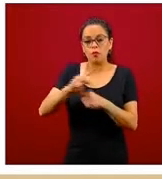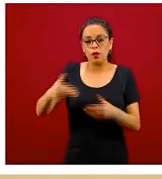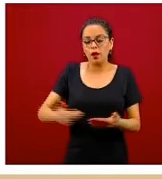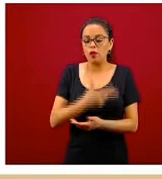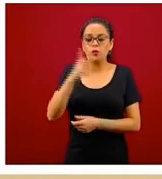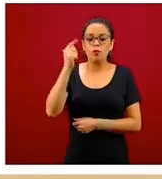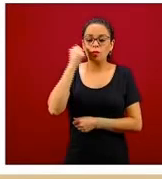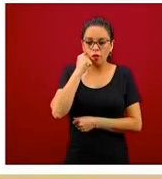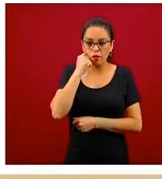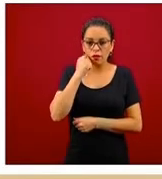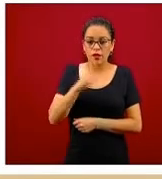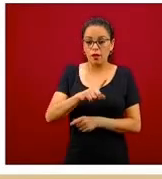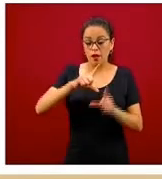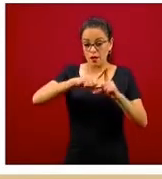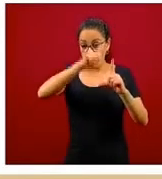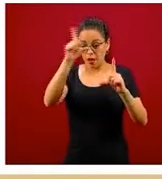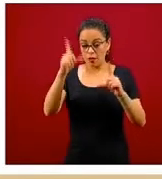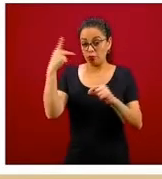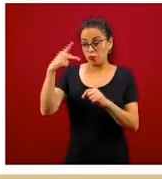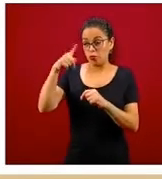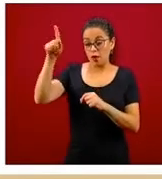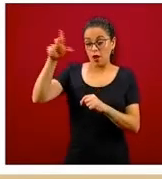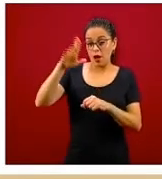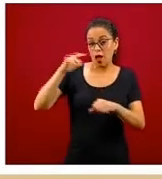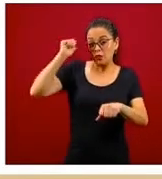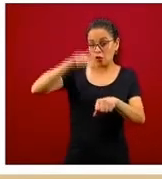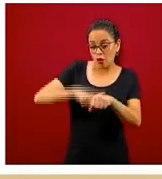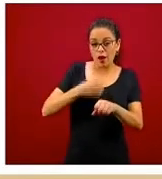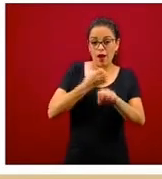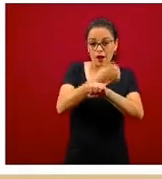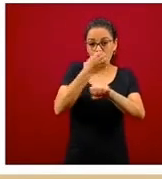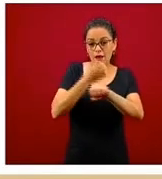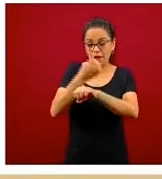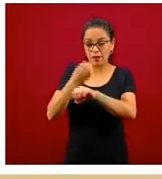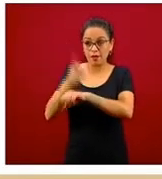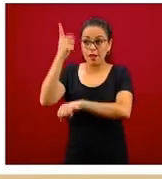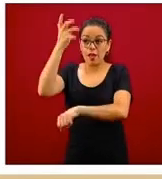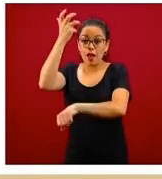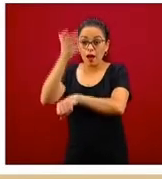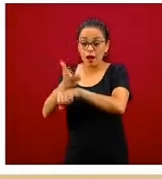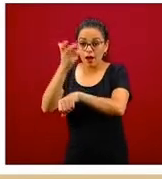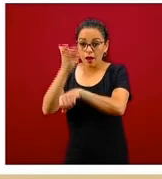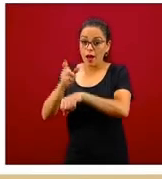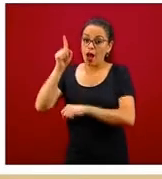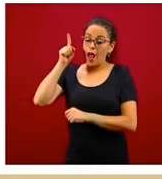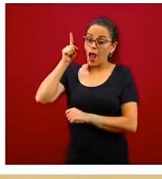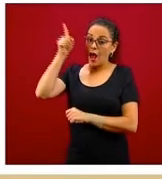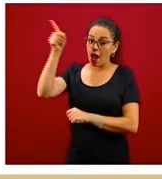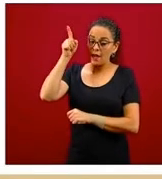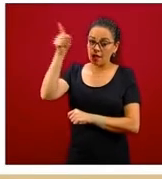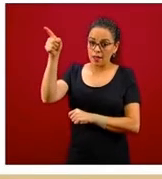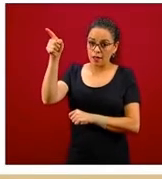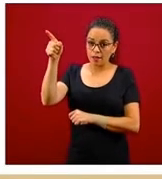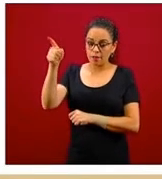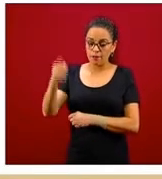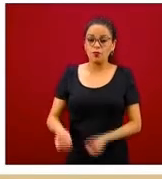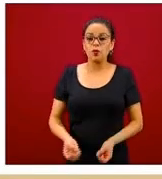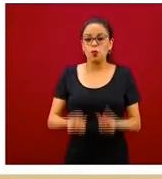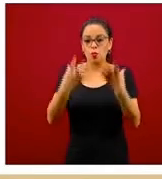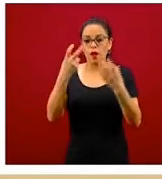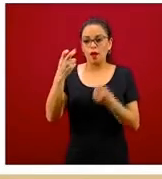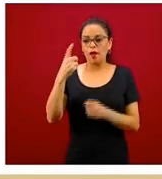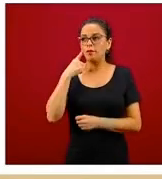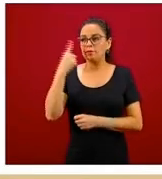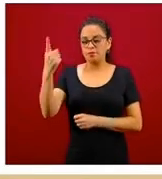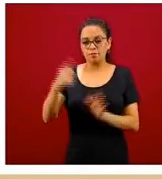their nationality. The addition of total cases of COVID in every state pertaining to the country